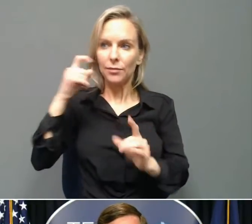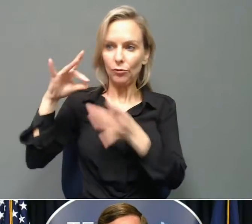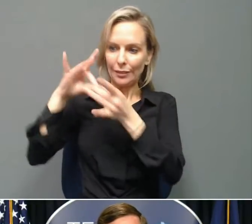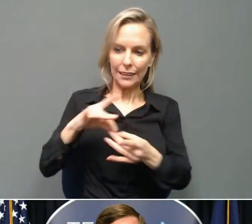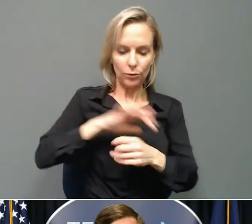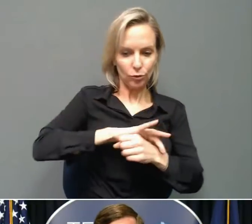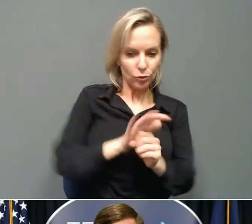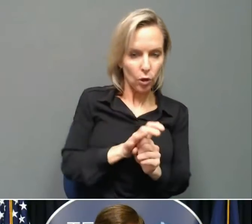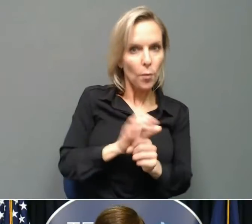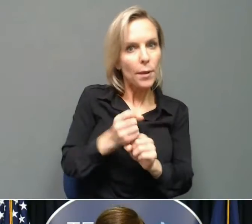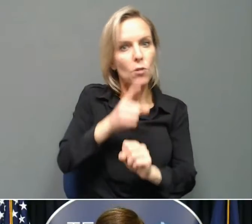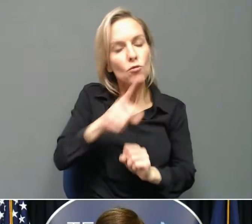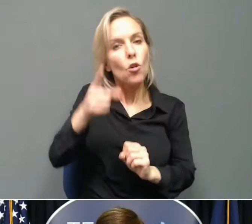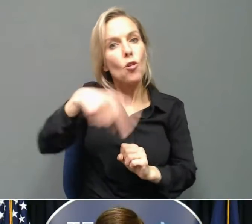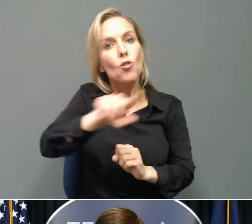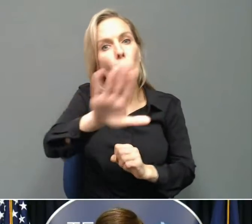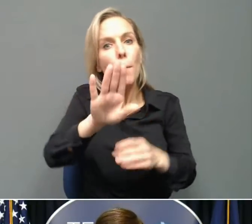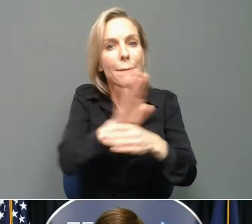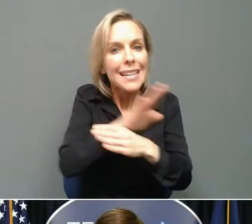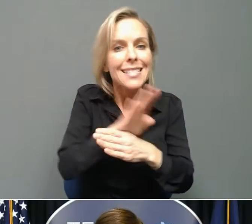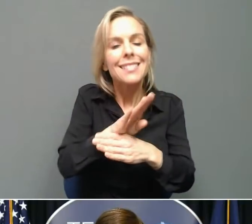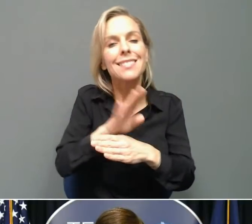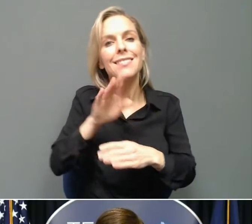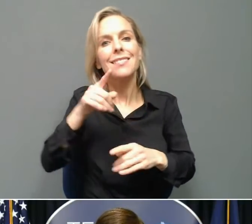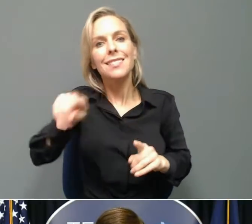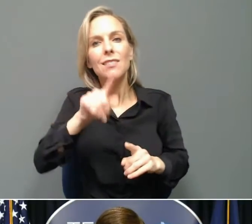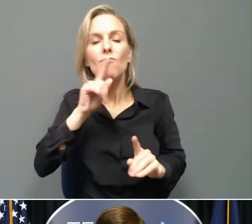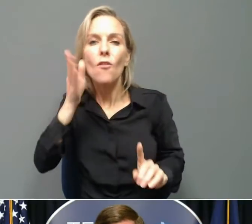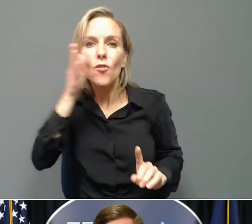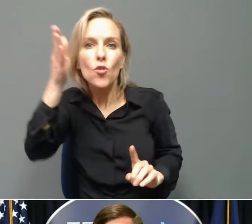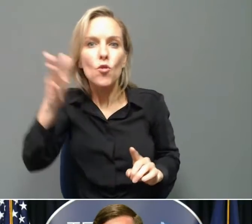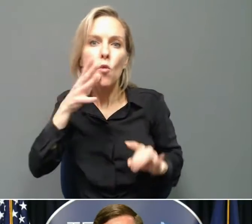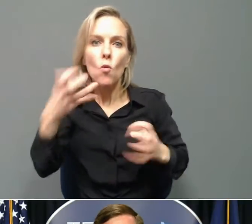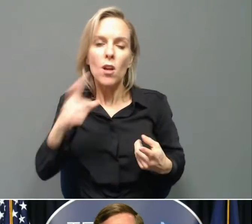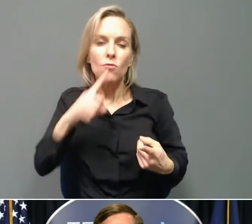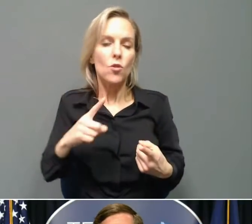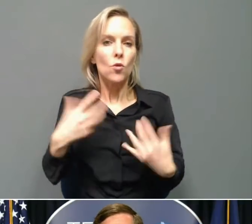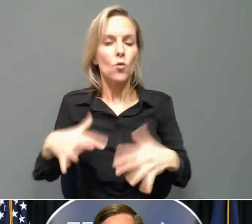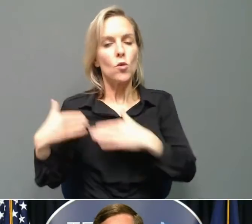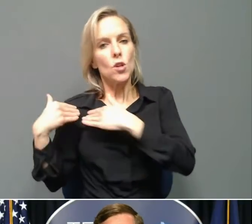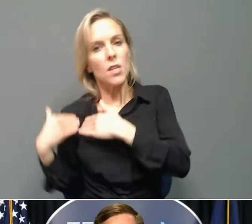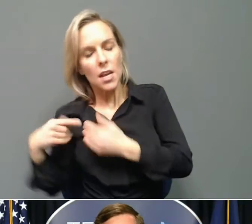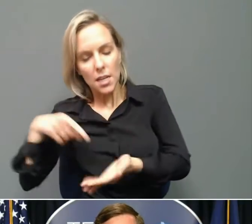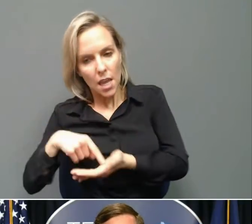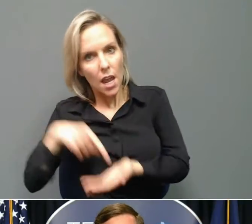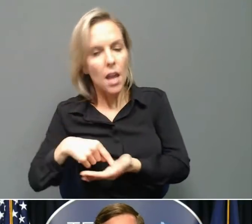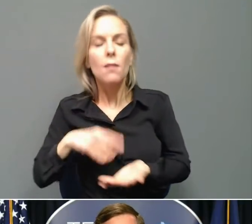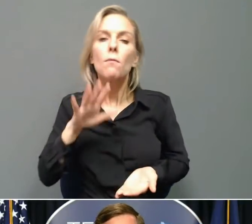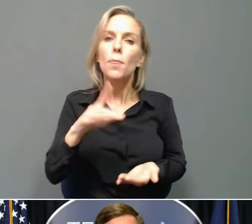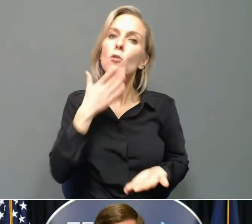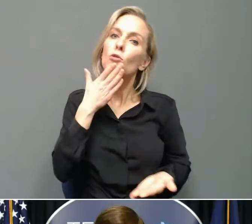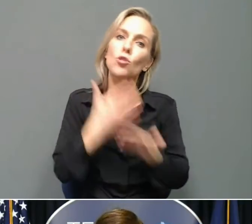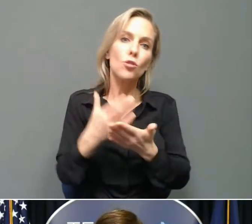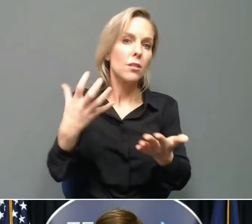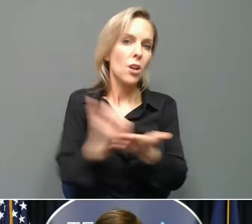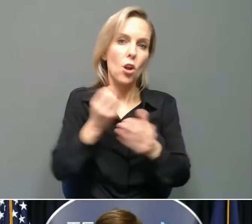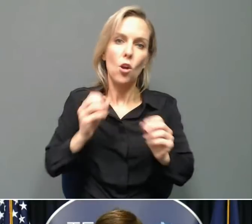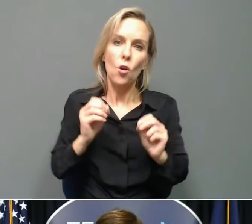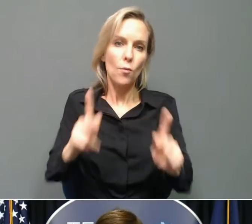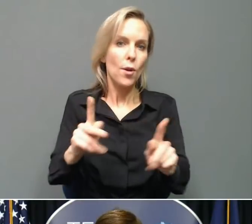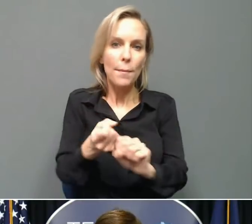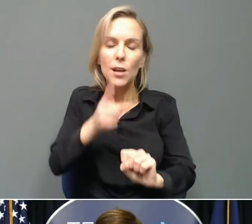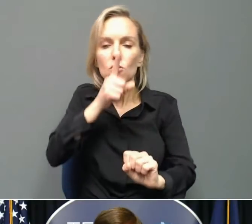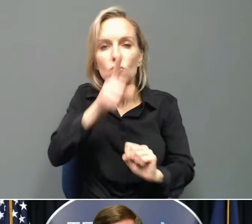and their businesses are compensated. And this is such a good opportunity to make sure